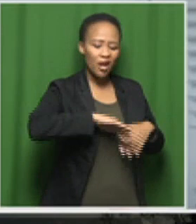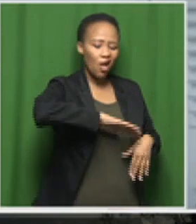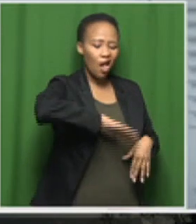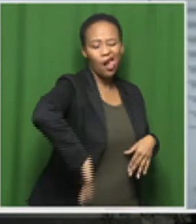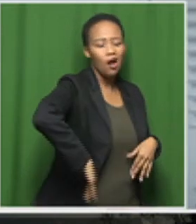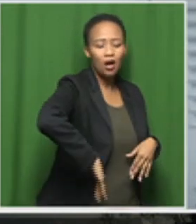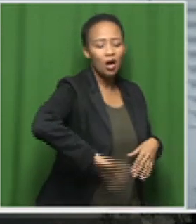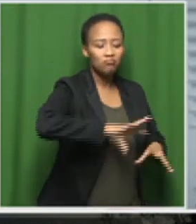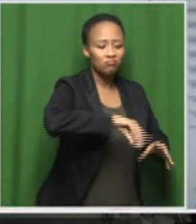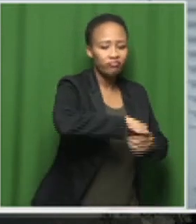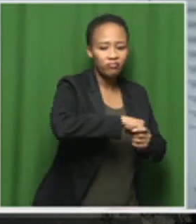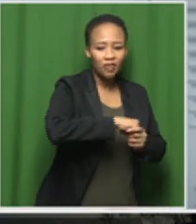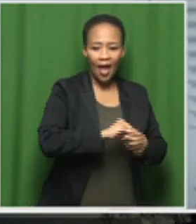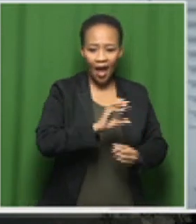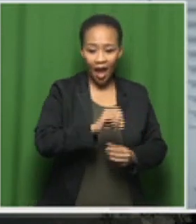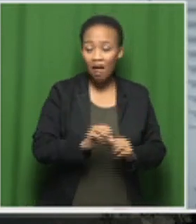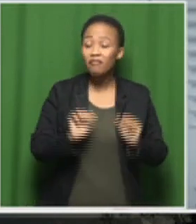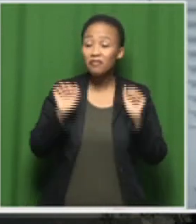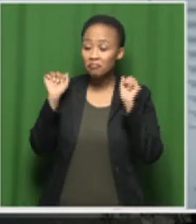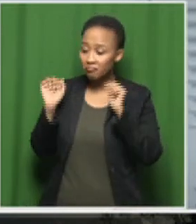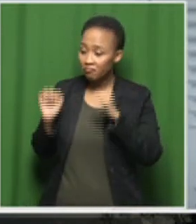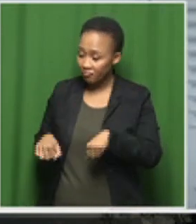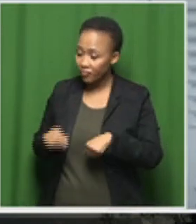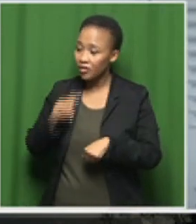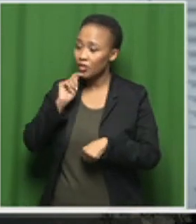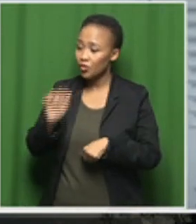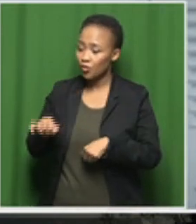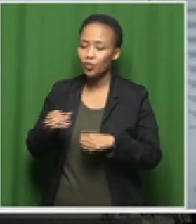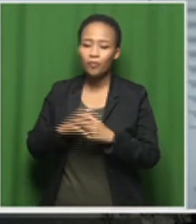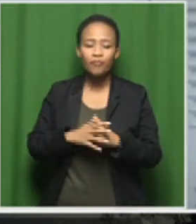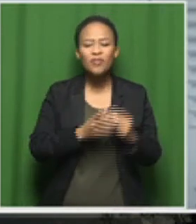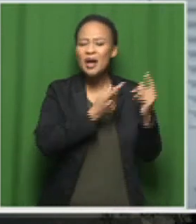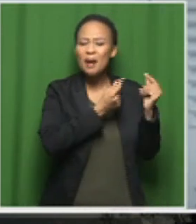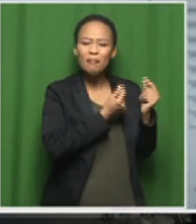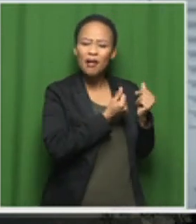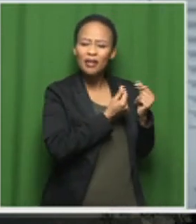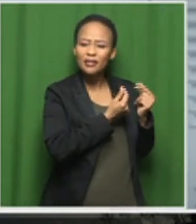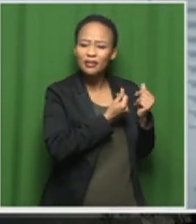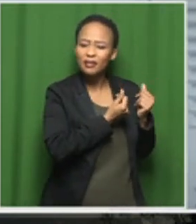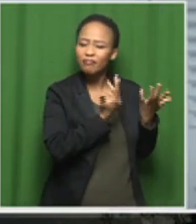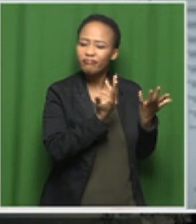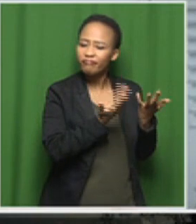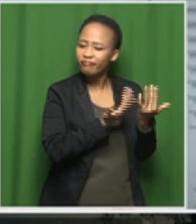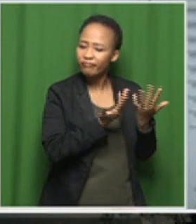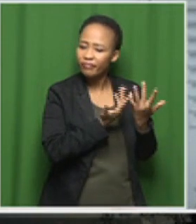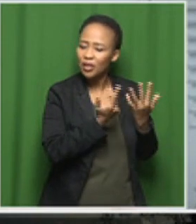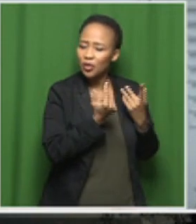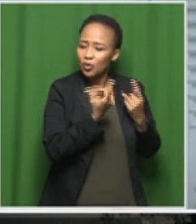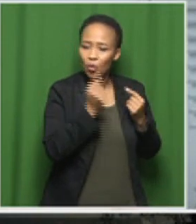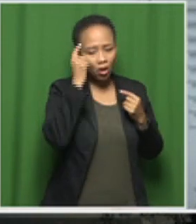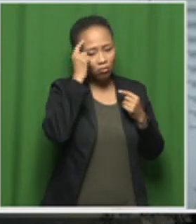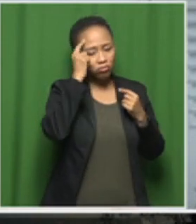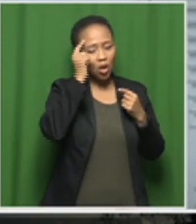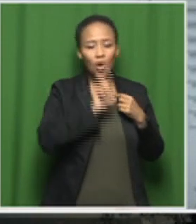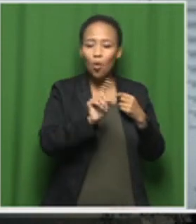Exactly. I think that's very... Let's talk about the pricing and what you considered when you're putting a price to your work.